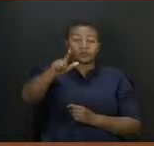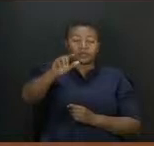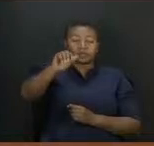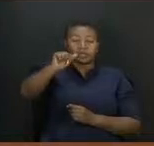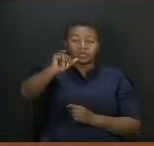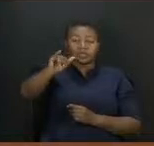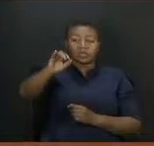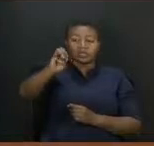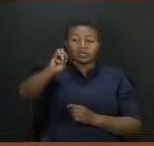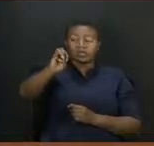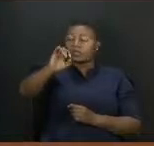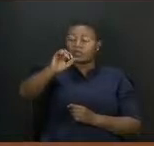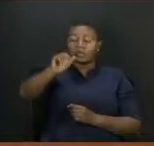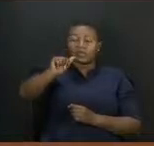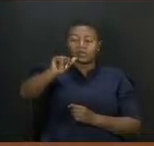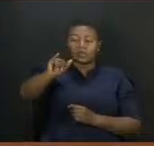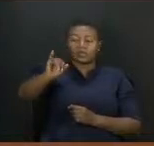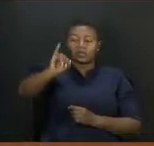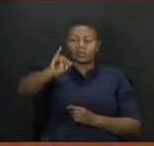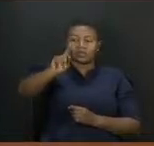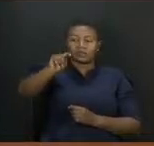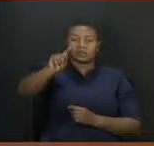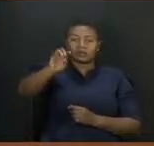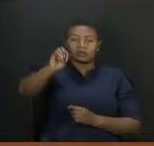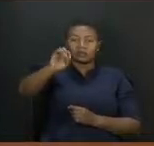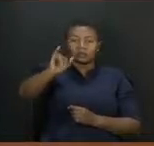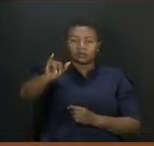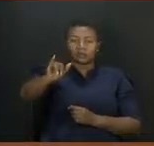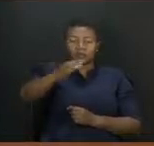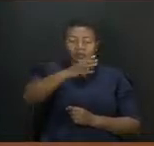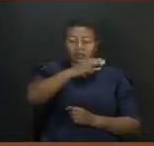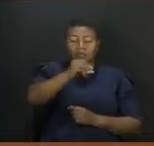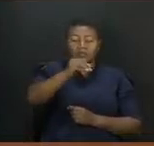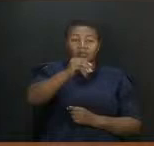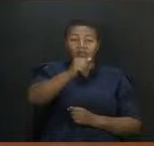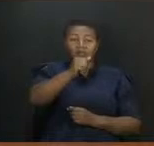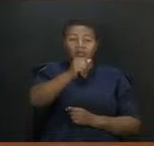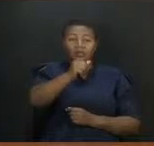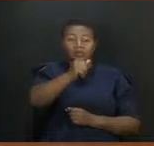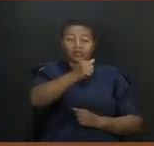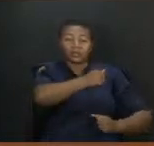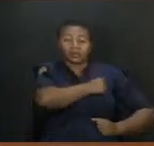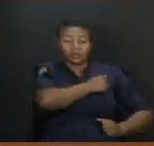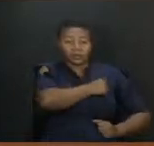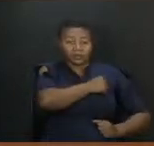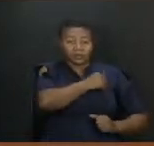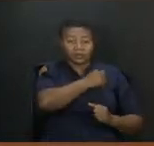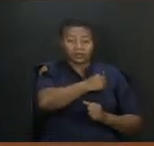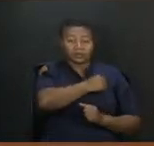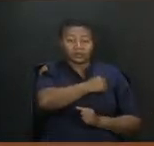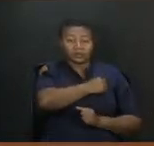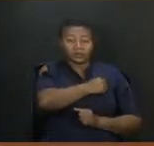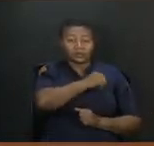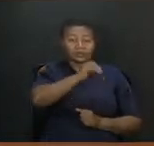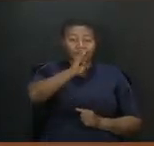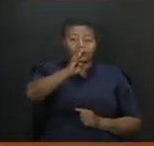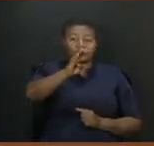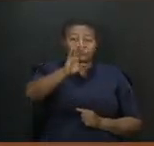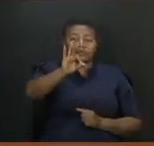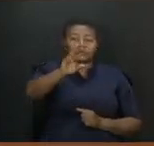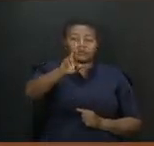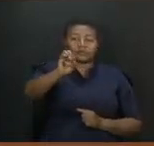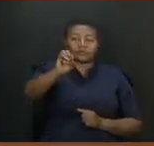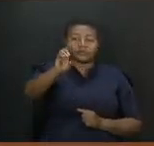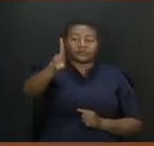Commandant, and Brigadier General Fred Ntri, Deputy Commander,